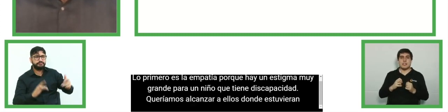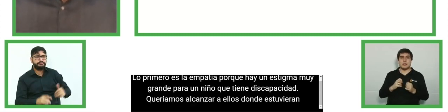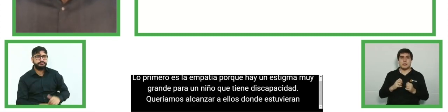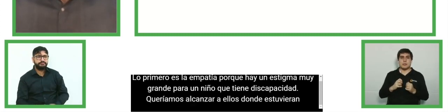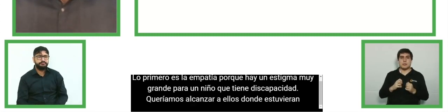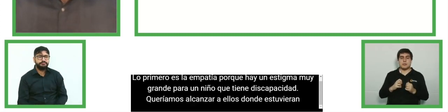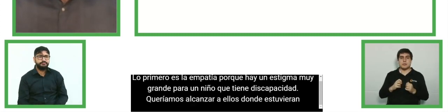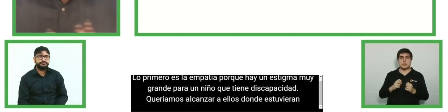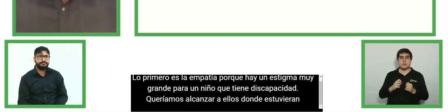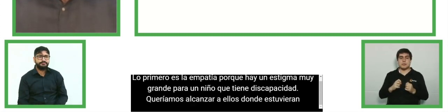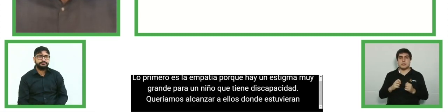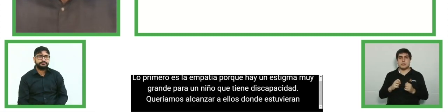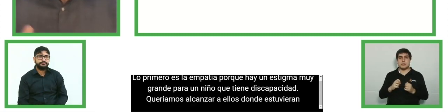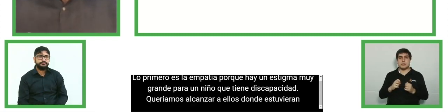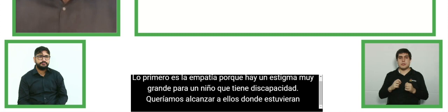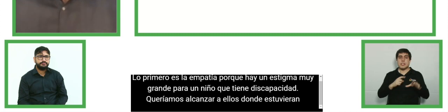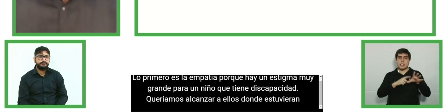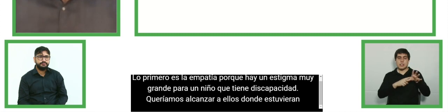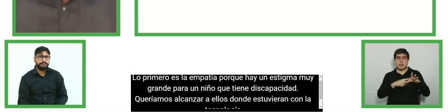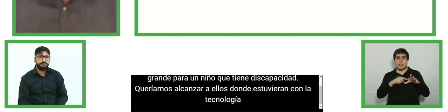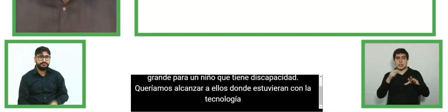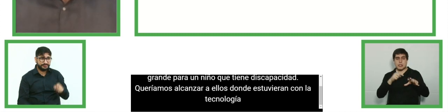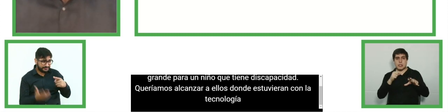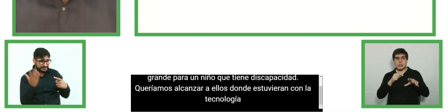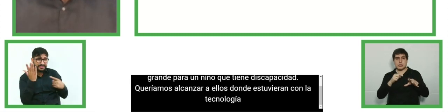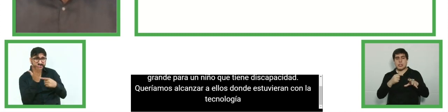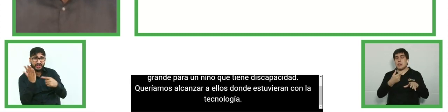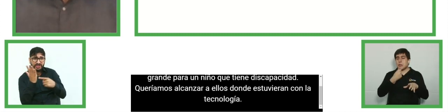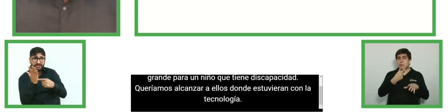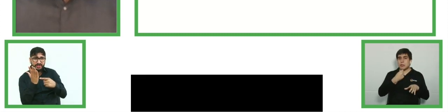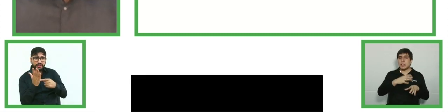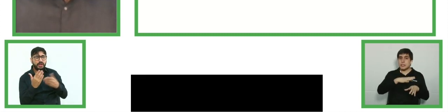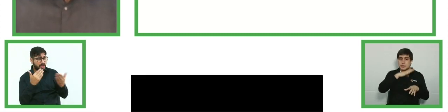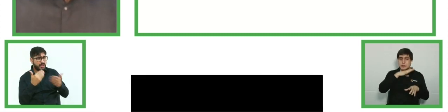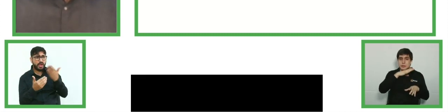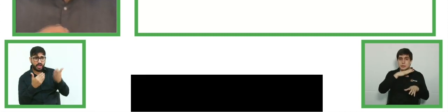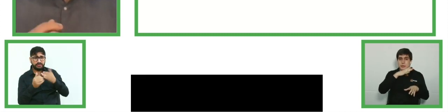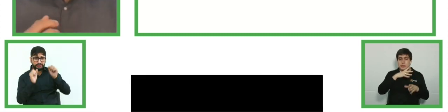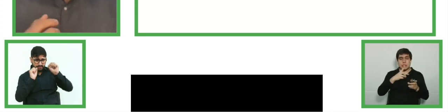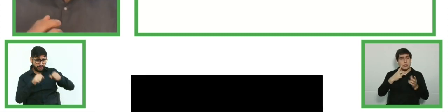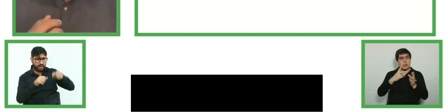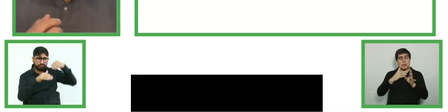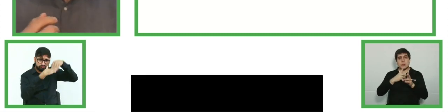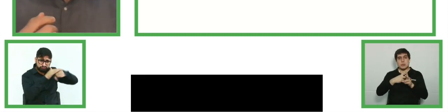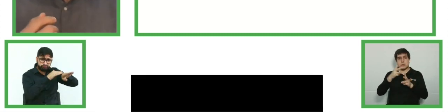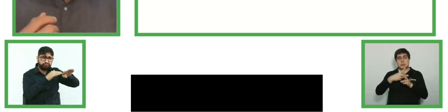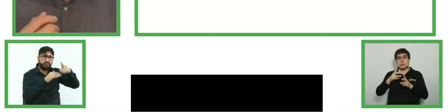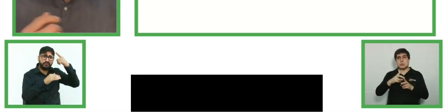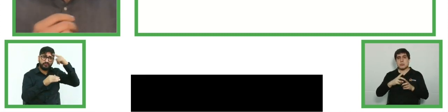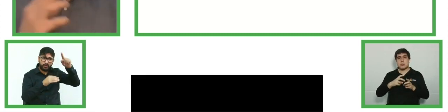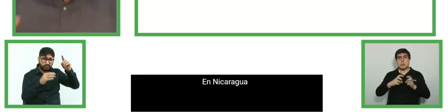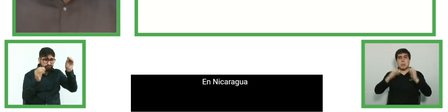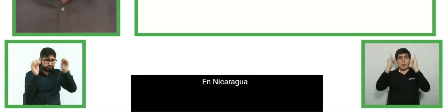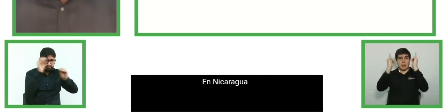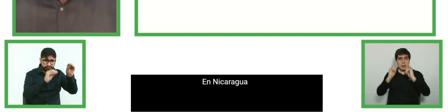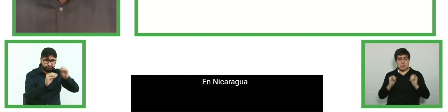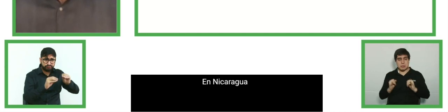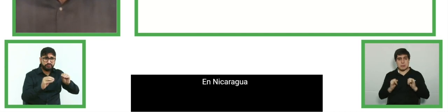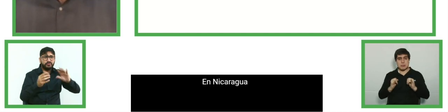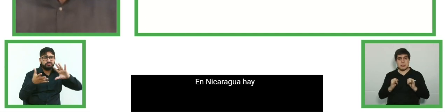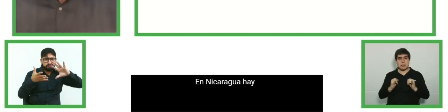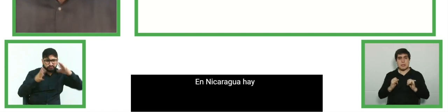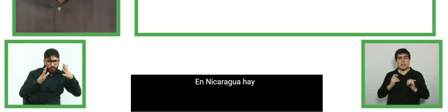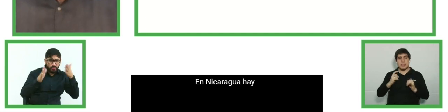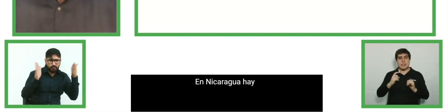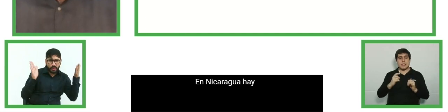mind. And we wanted to provide parents an understanding of what knowledge the world